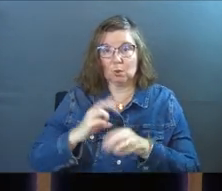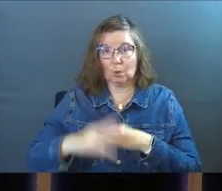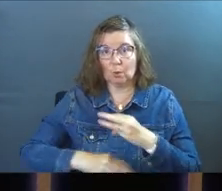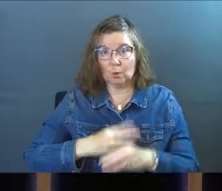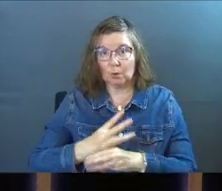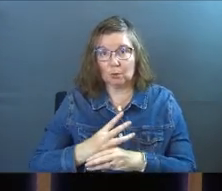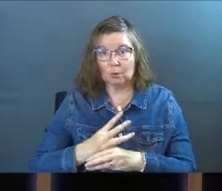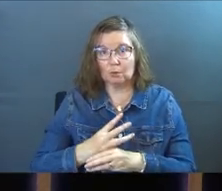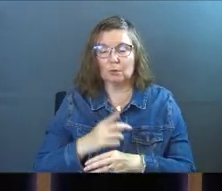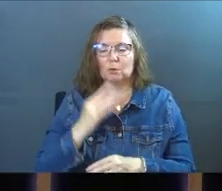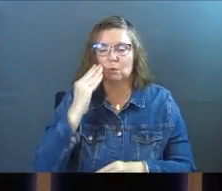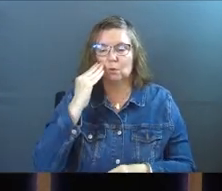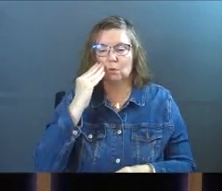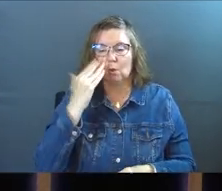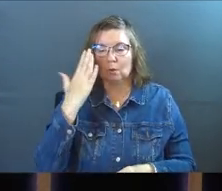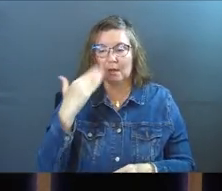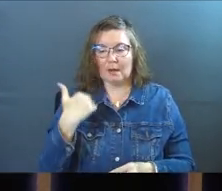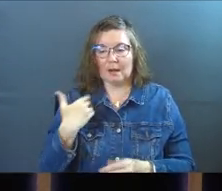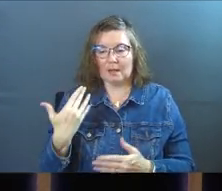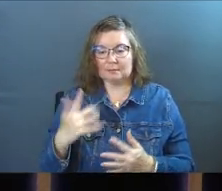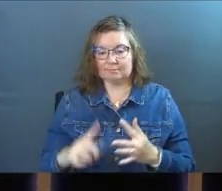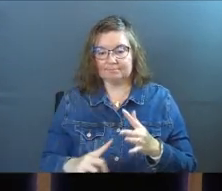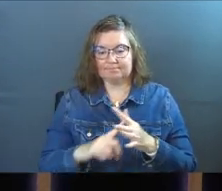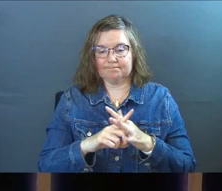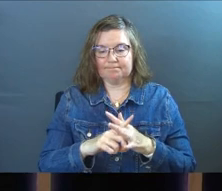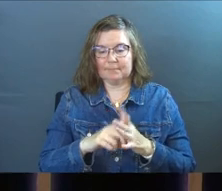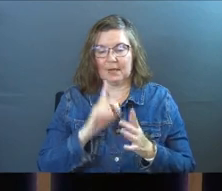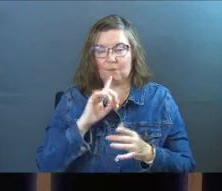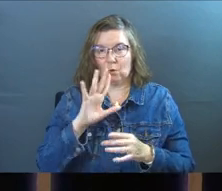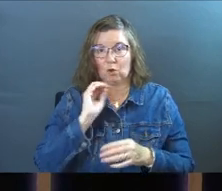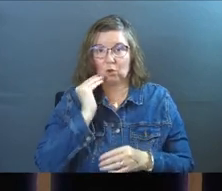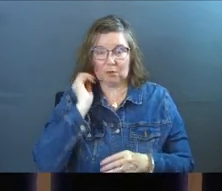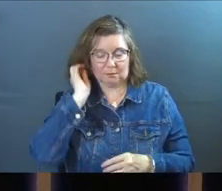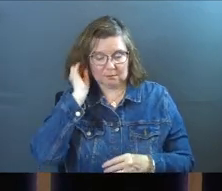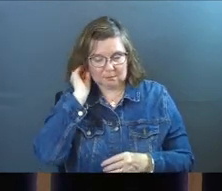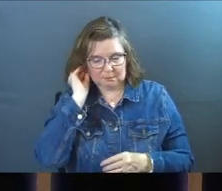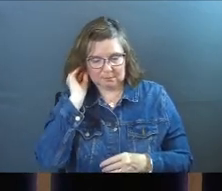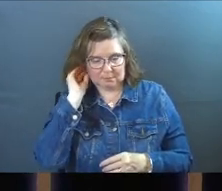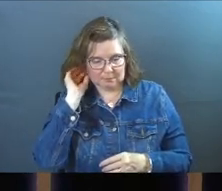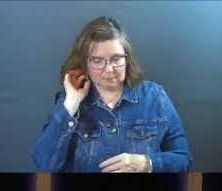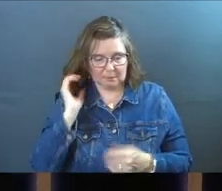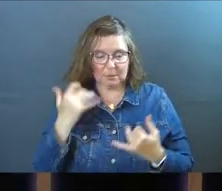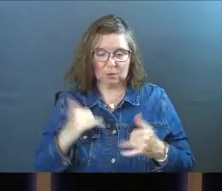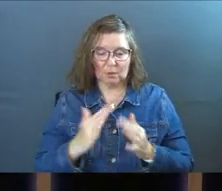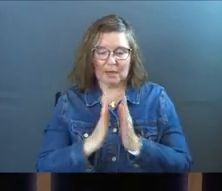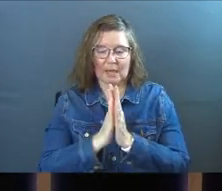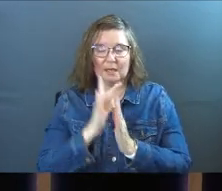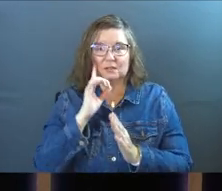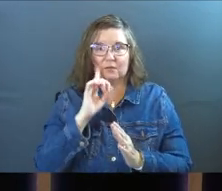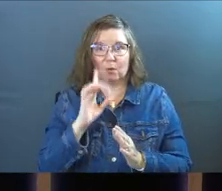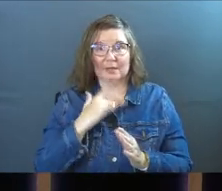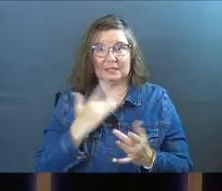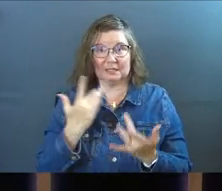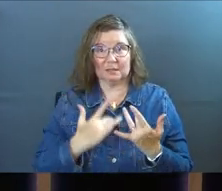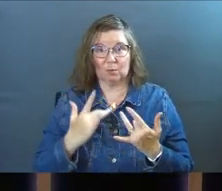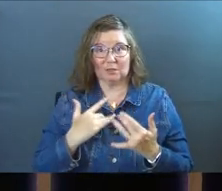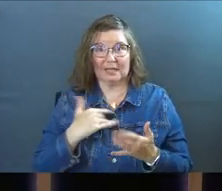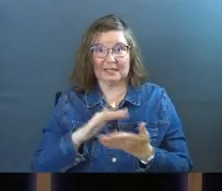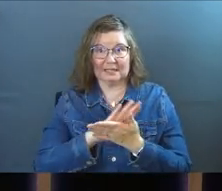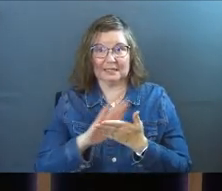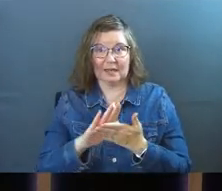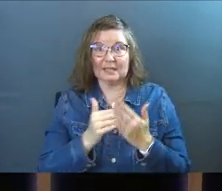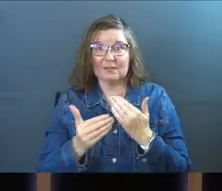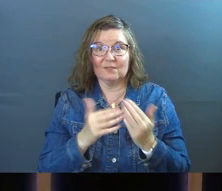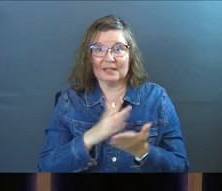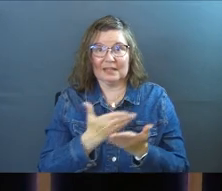world, and you know that God has brought those things there and that they're for your good, but you can still ask for his mercy and his